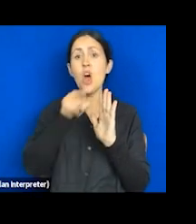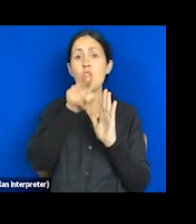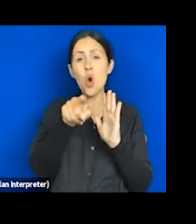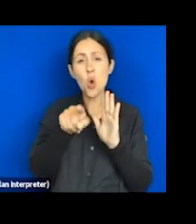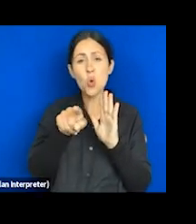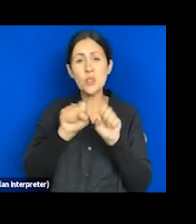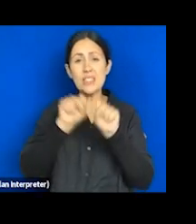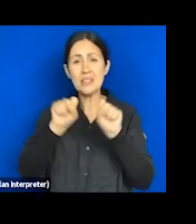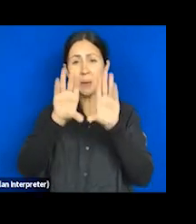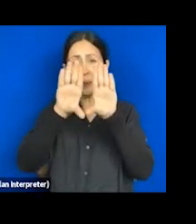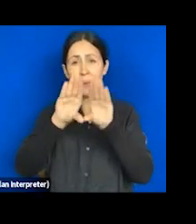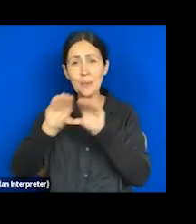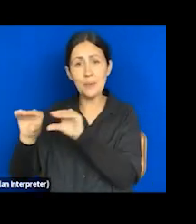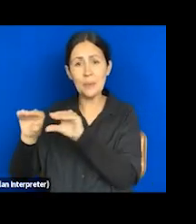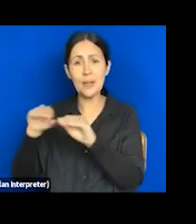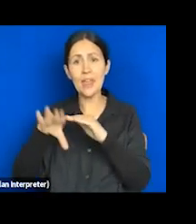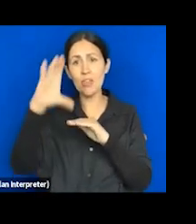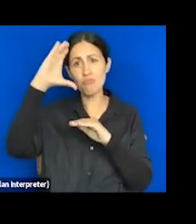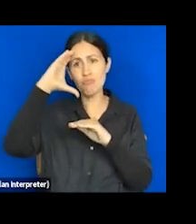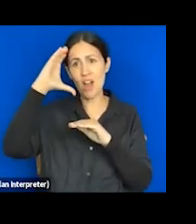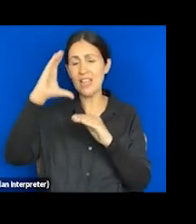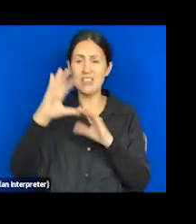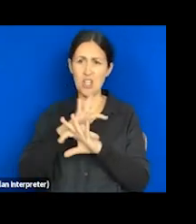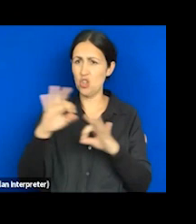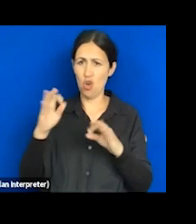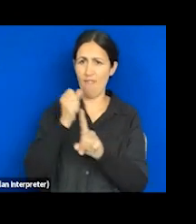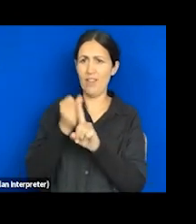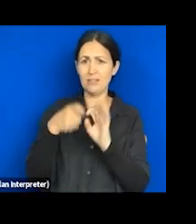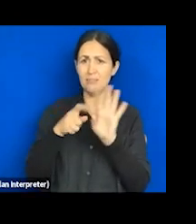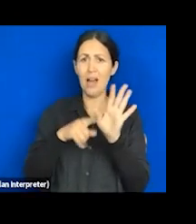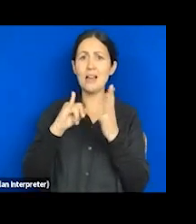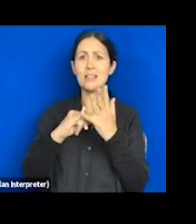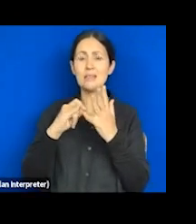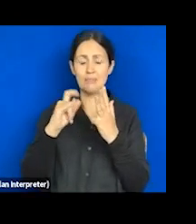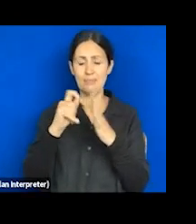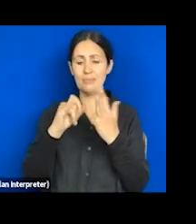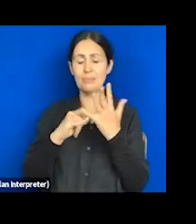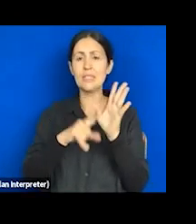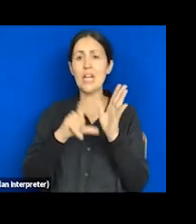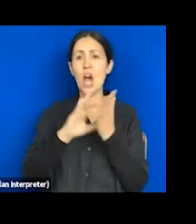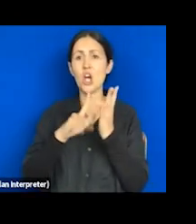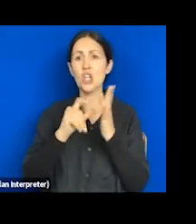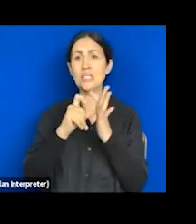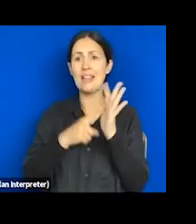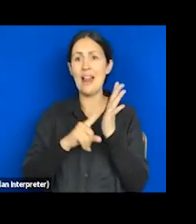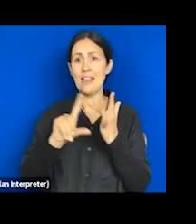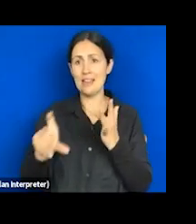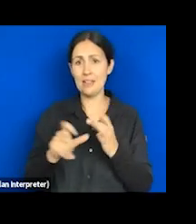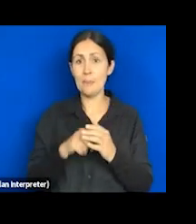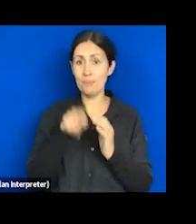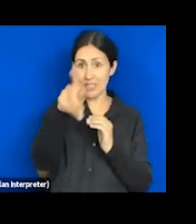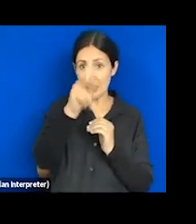not visited as much under the psychedelic. So we could look at a pattern like this and